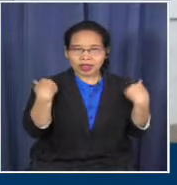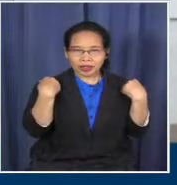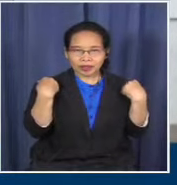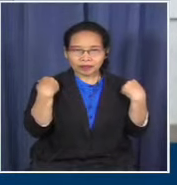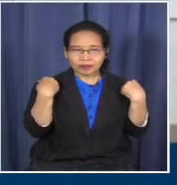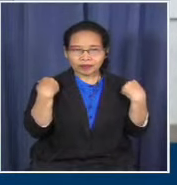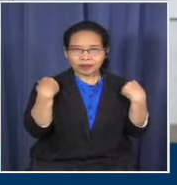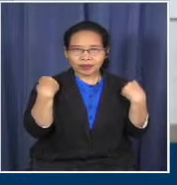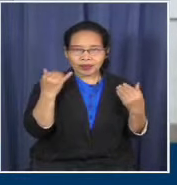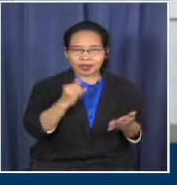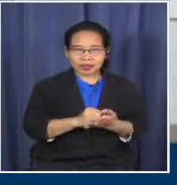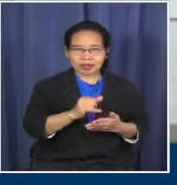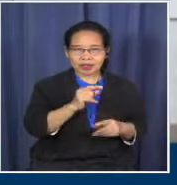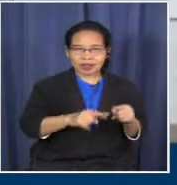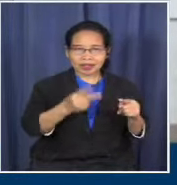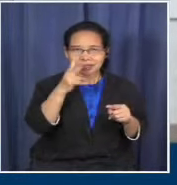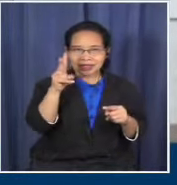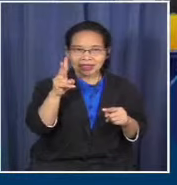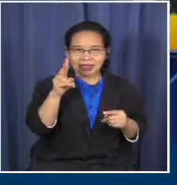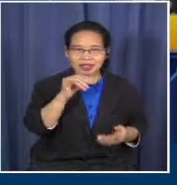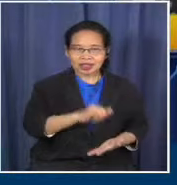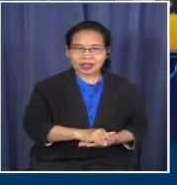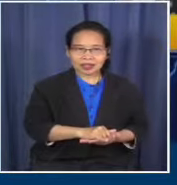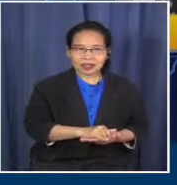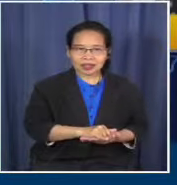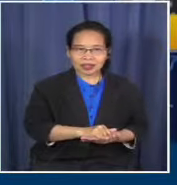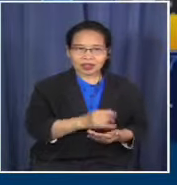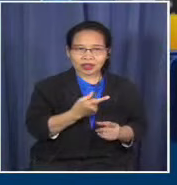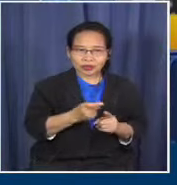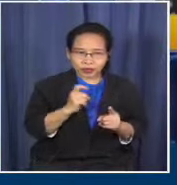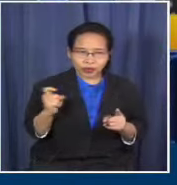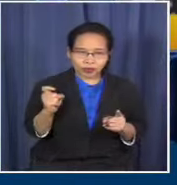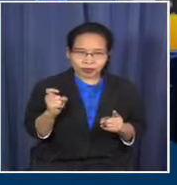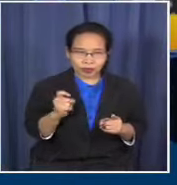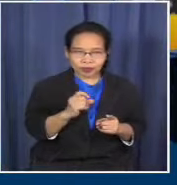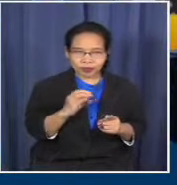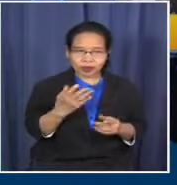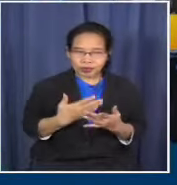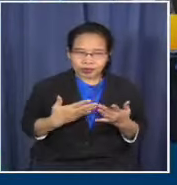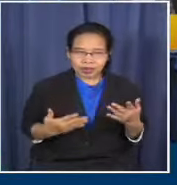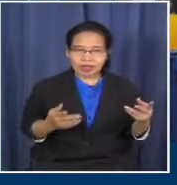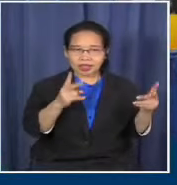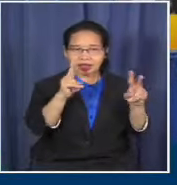atom, the nucleus, that cannot be seen.